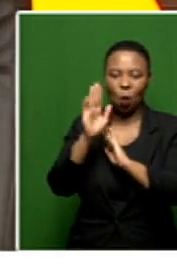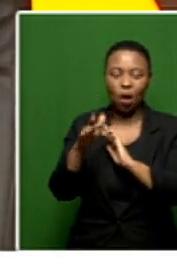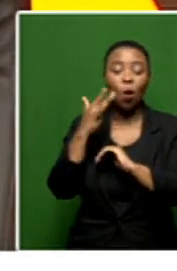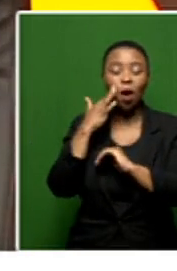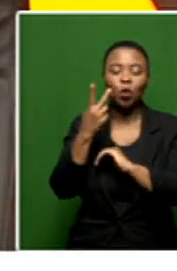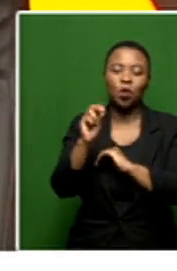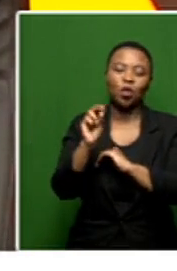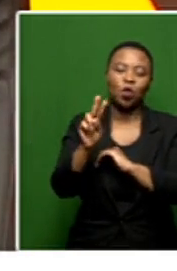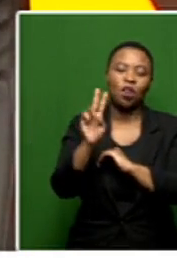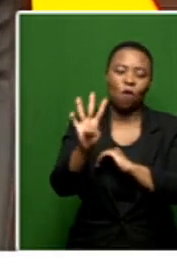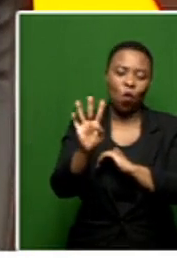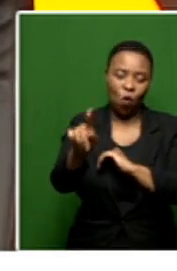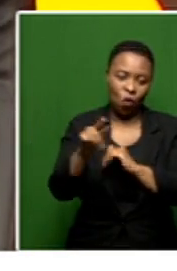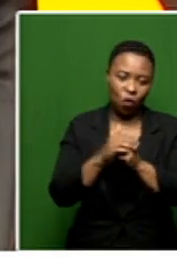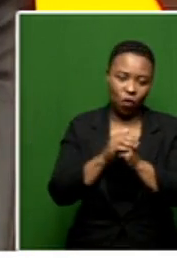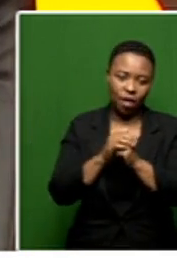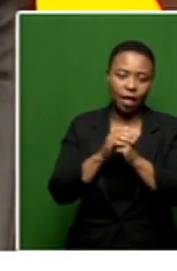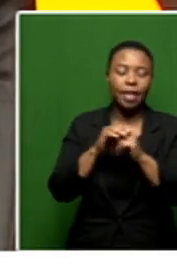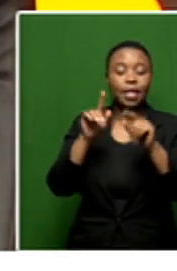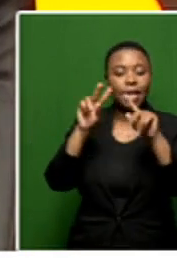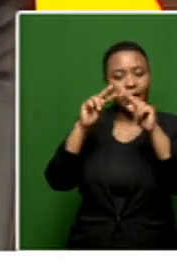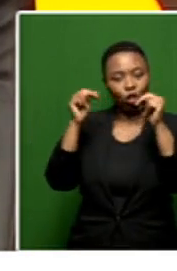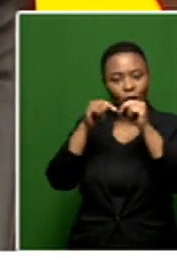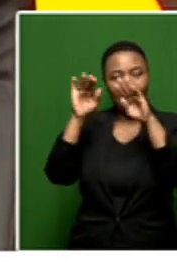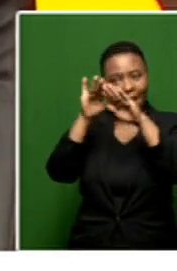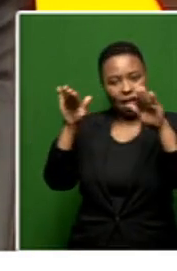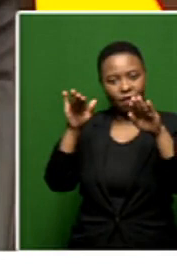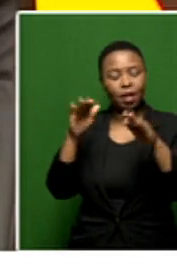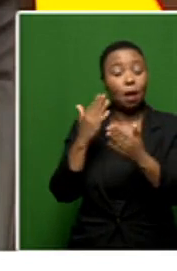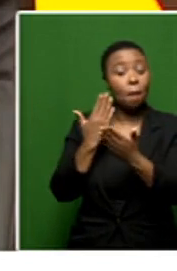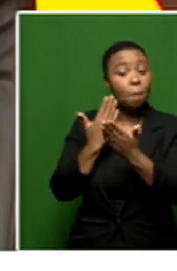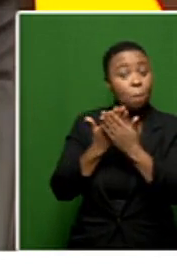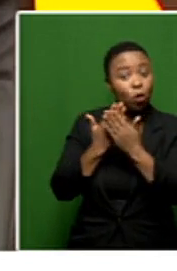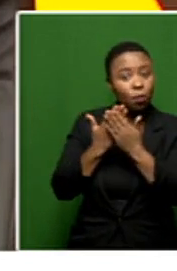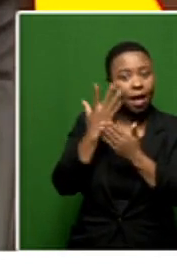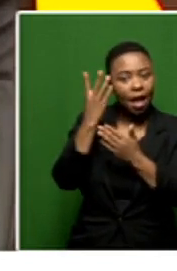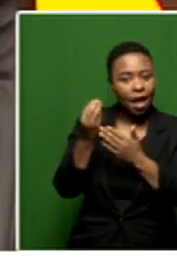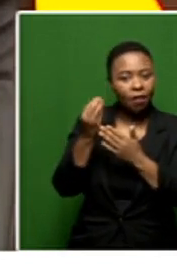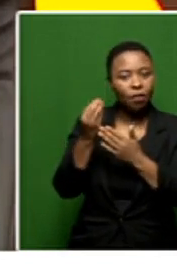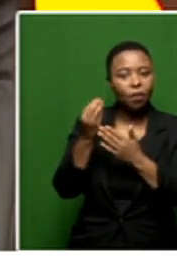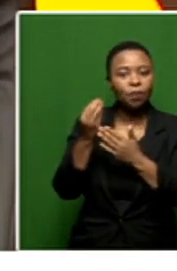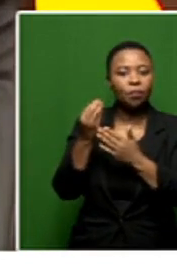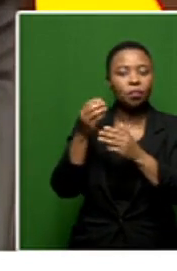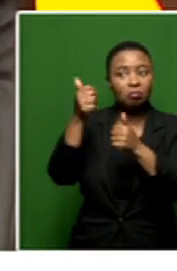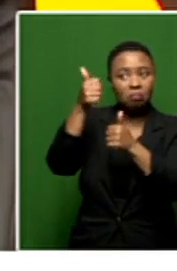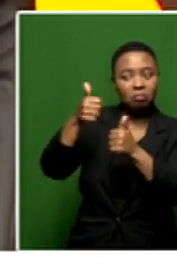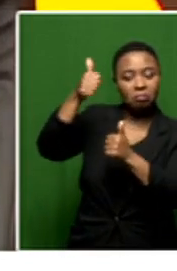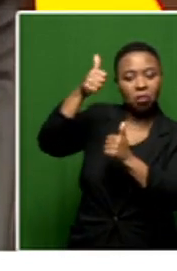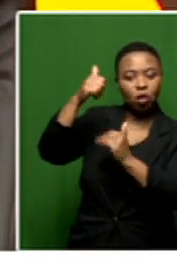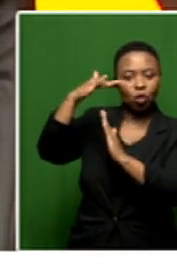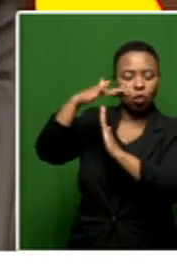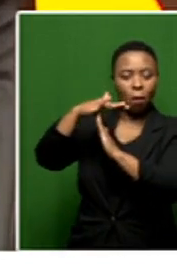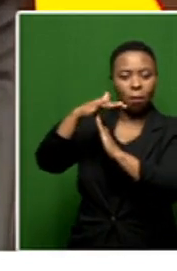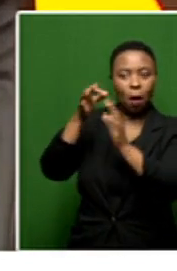then the likelihood also even at the national level is that there is a possibility that you will not actually have one dominant political party, even